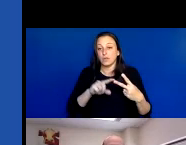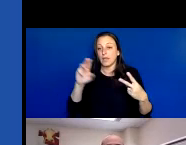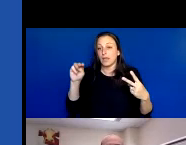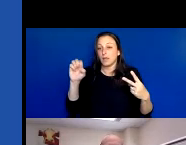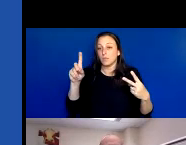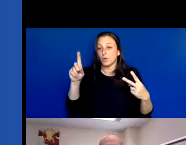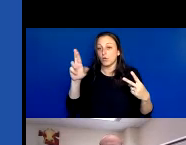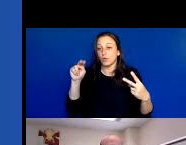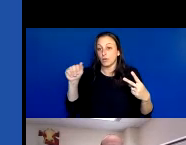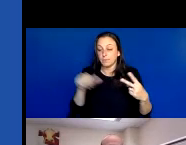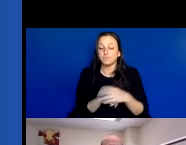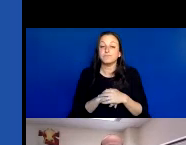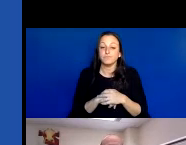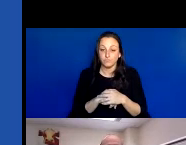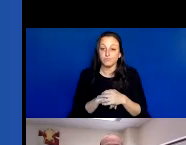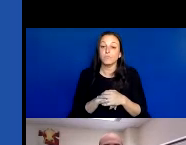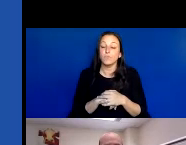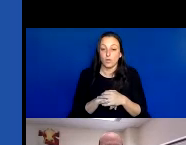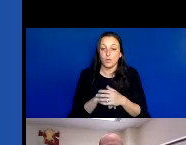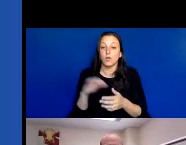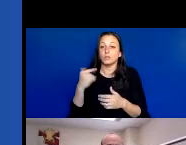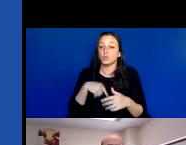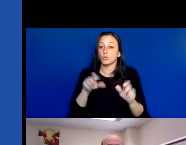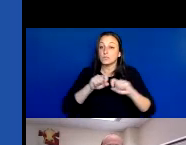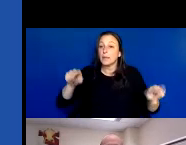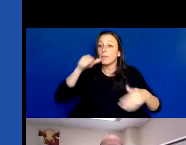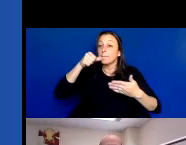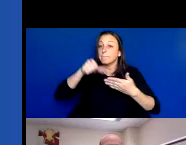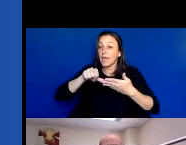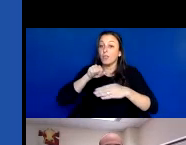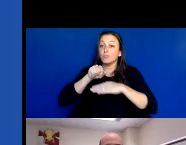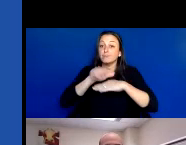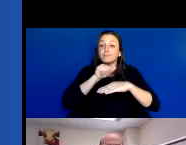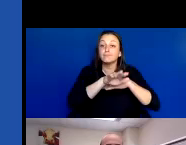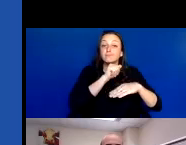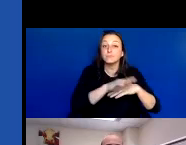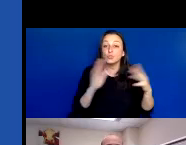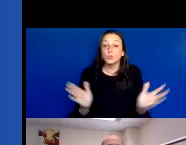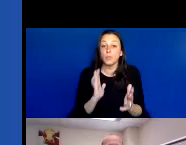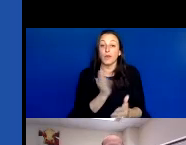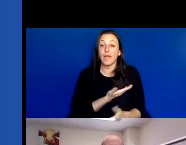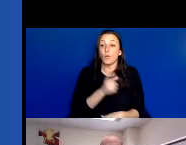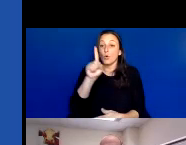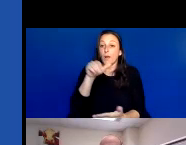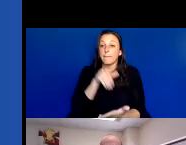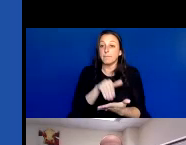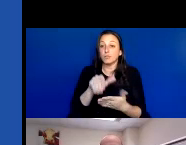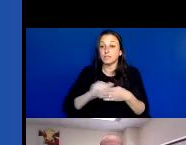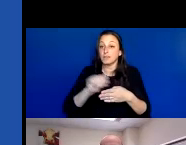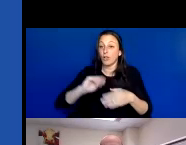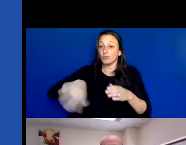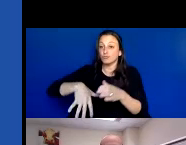In addition to that, we're sending out mailers promoting our $1 million drawings, and those have gone out